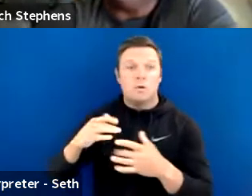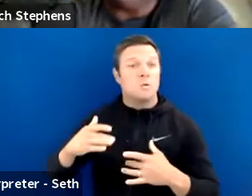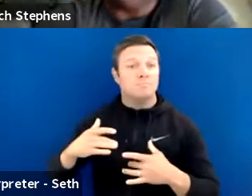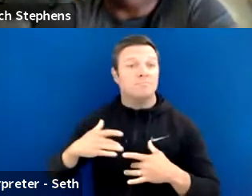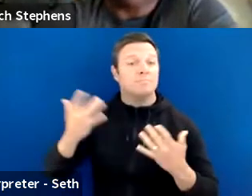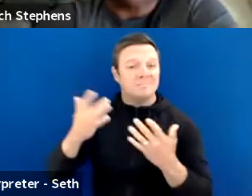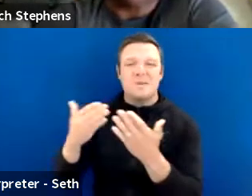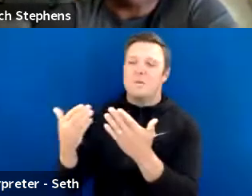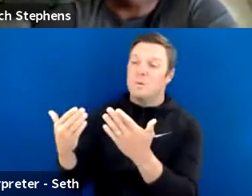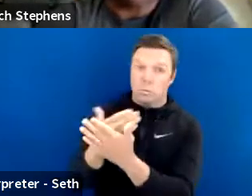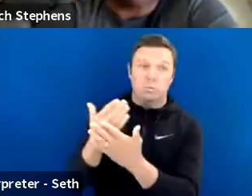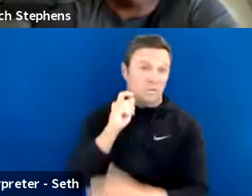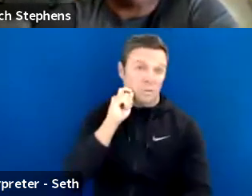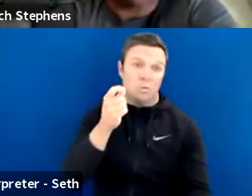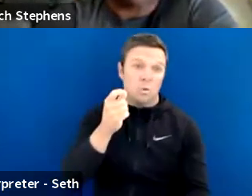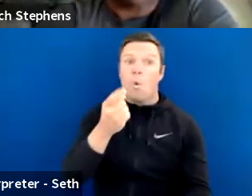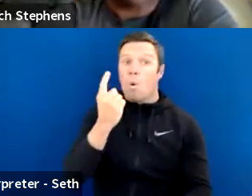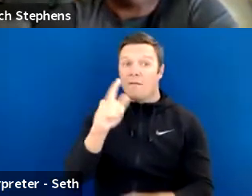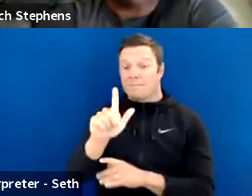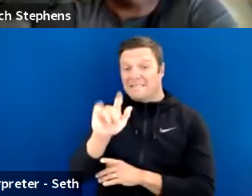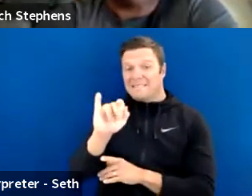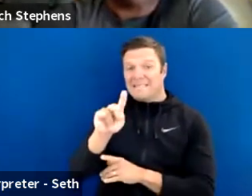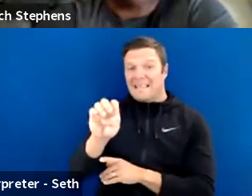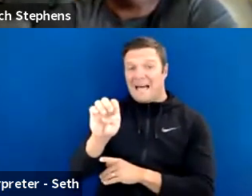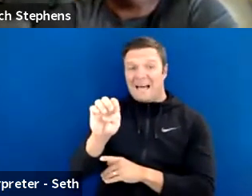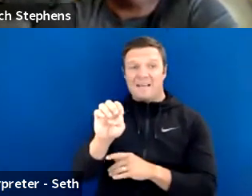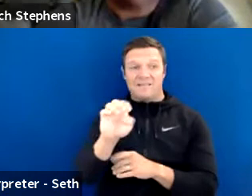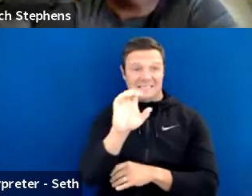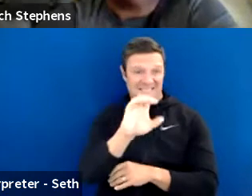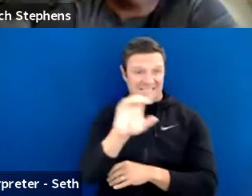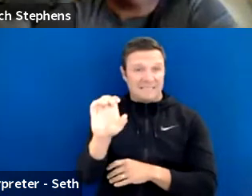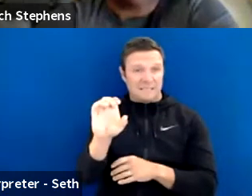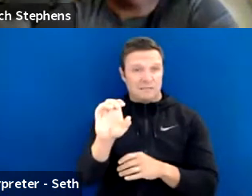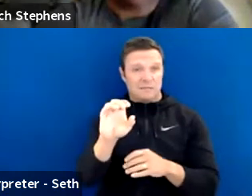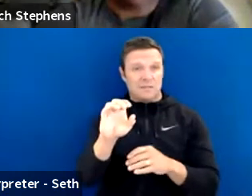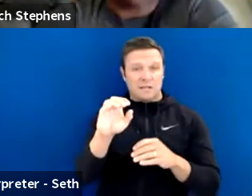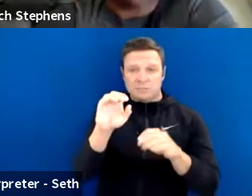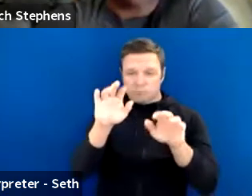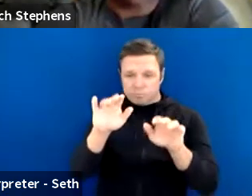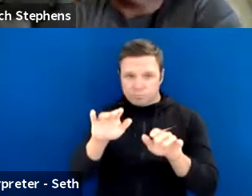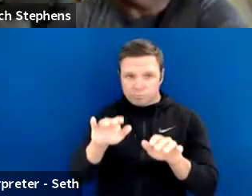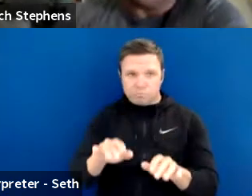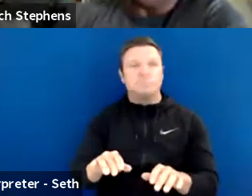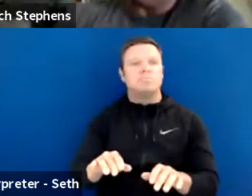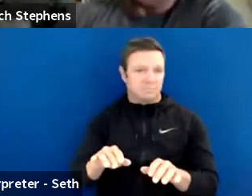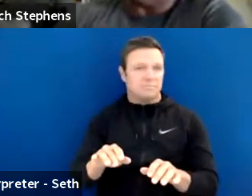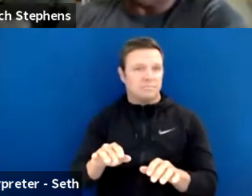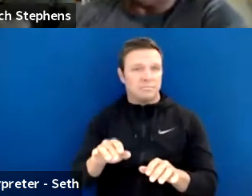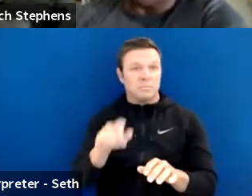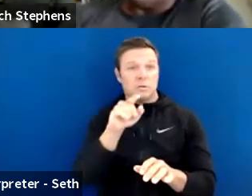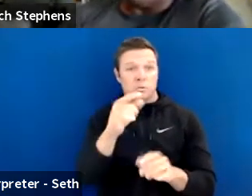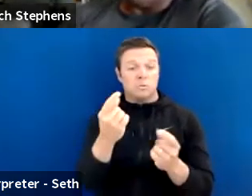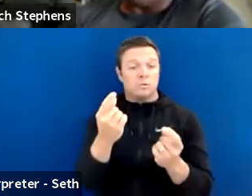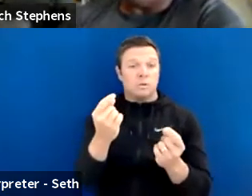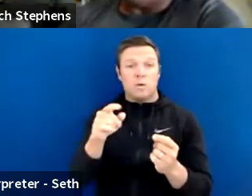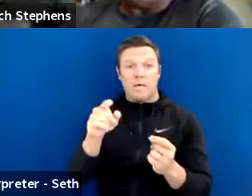developed. One of them is live transcription, just to get it out there as we're on this call now. But you can go down to